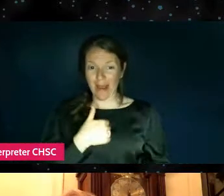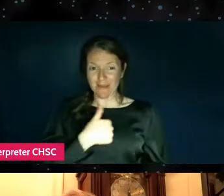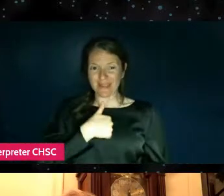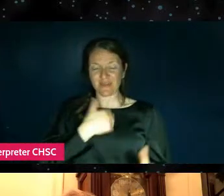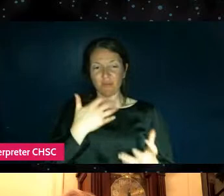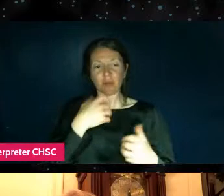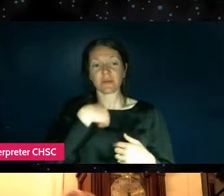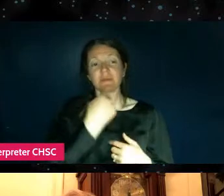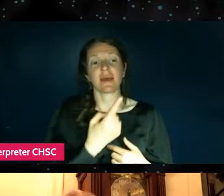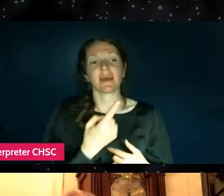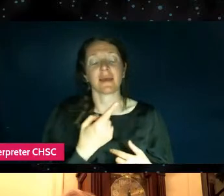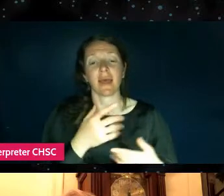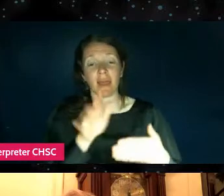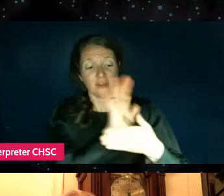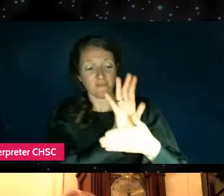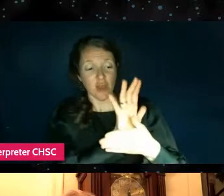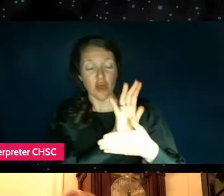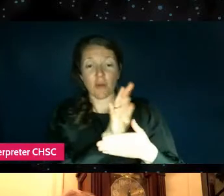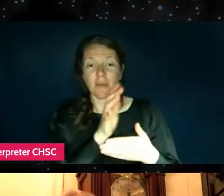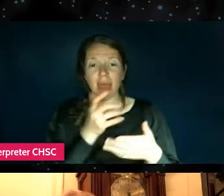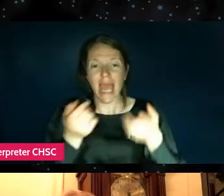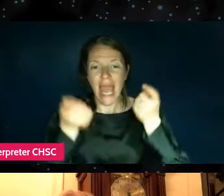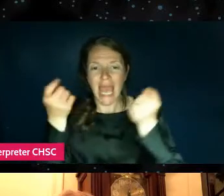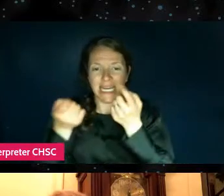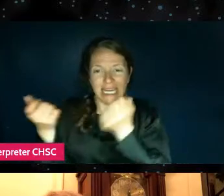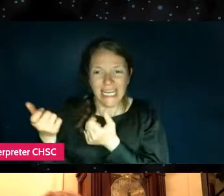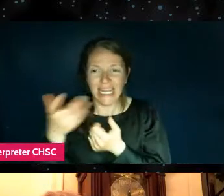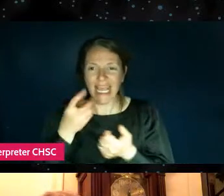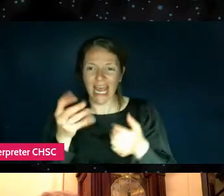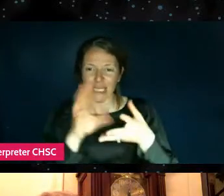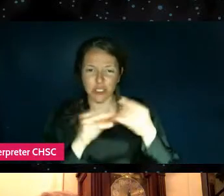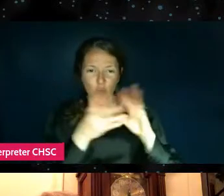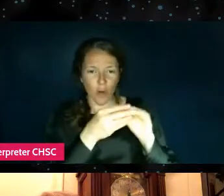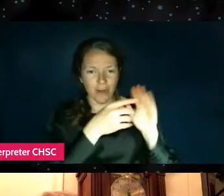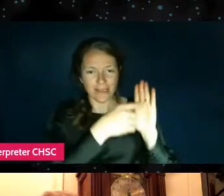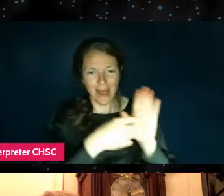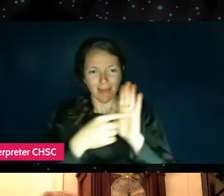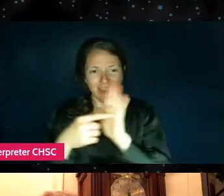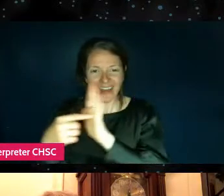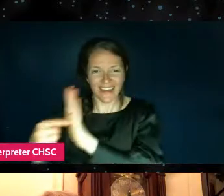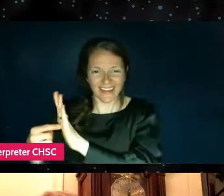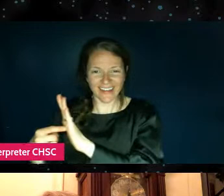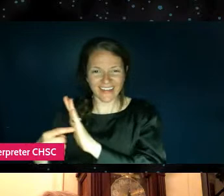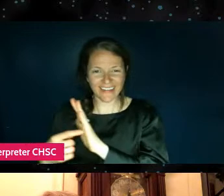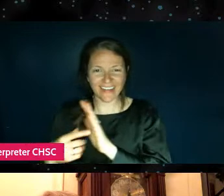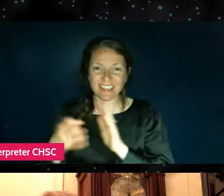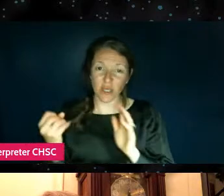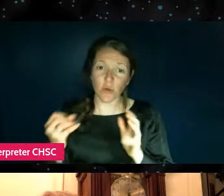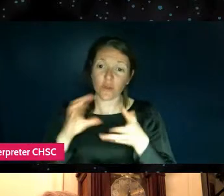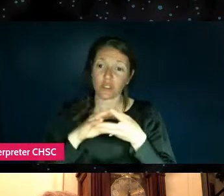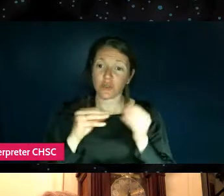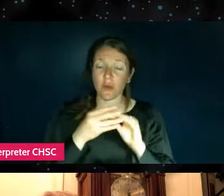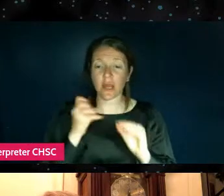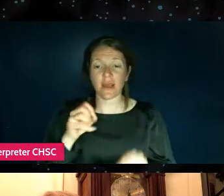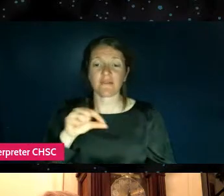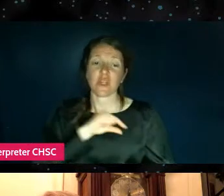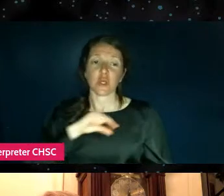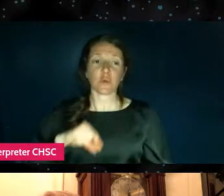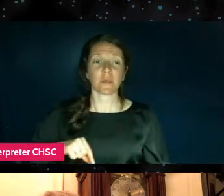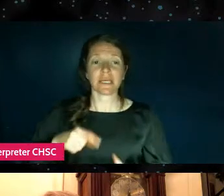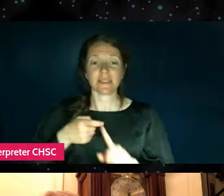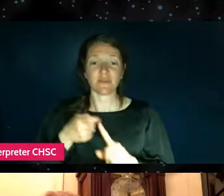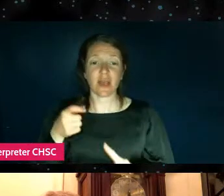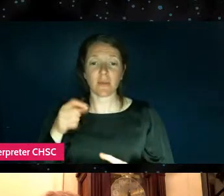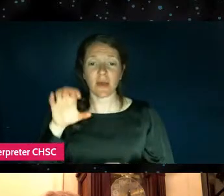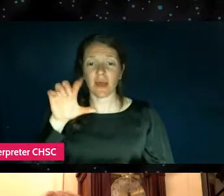loved about the film in terms of editing and storytelling was the way that, okay, so we have the story of the queens at Club 82,